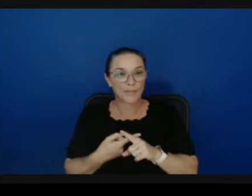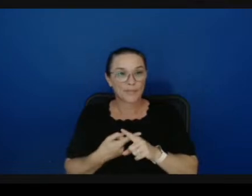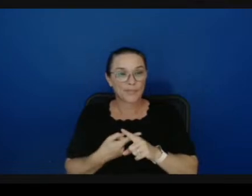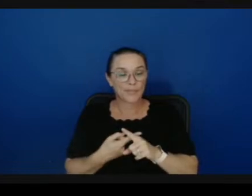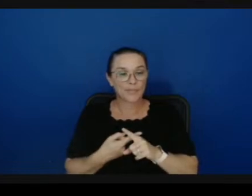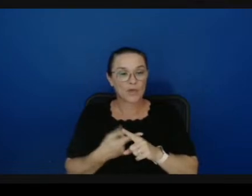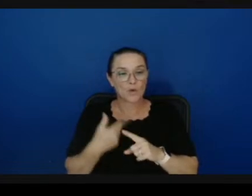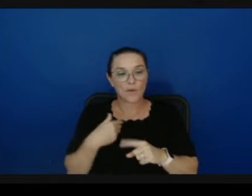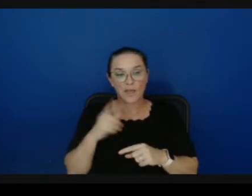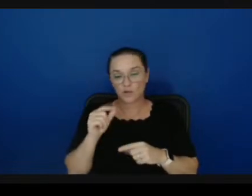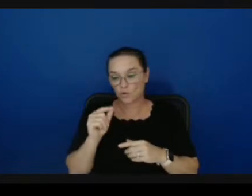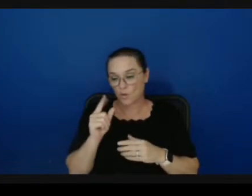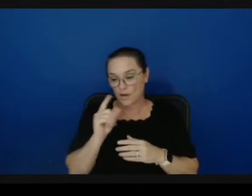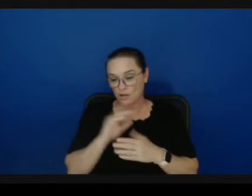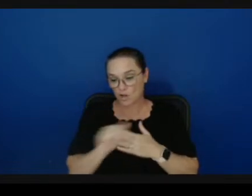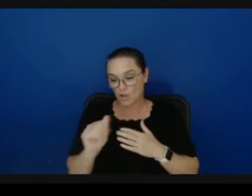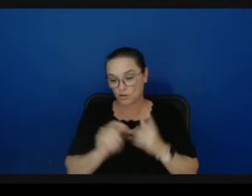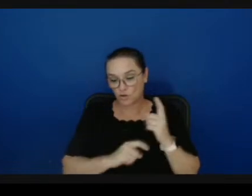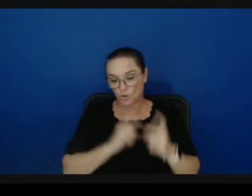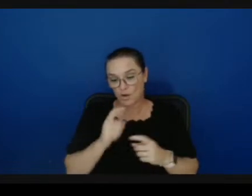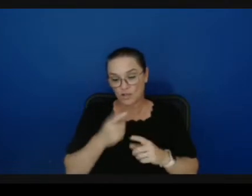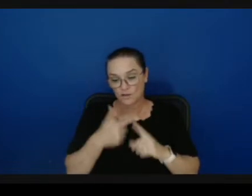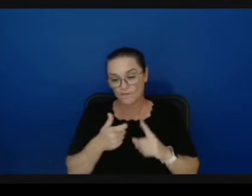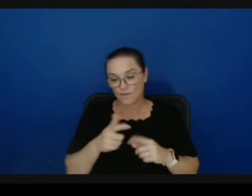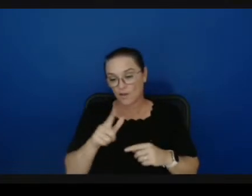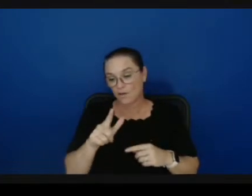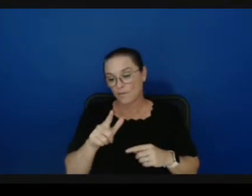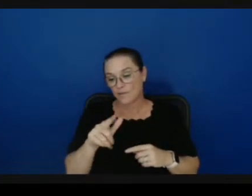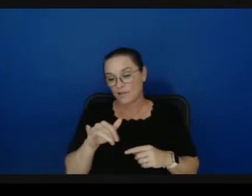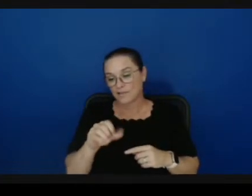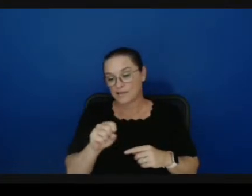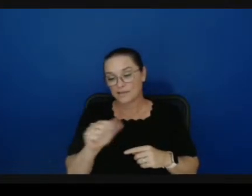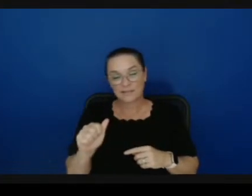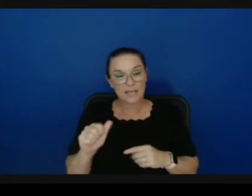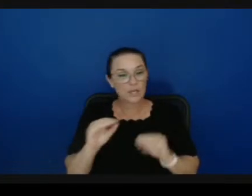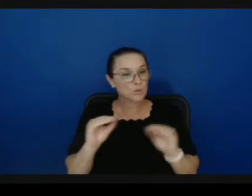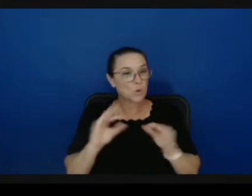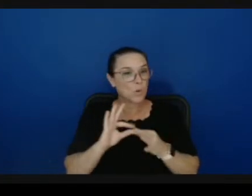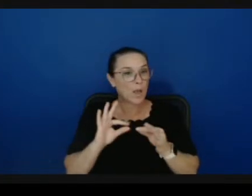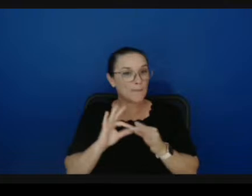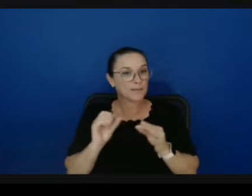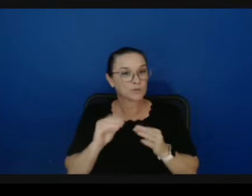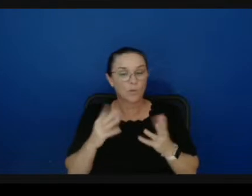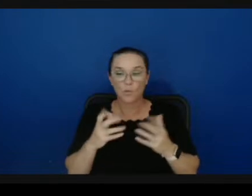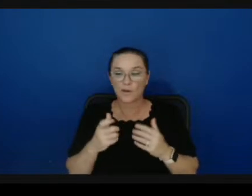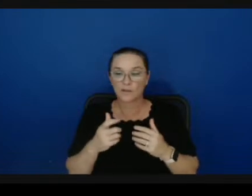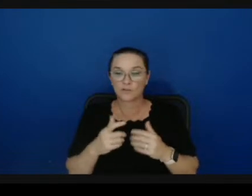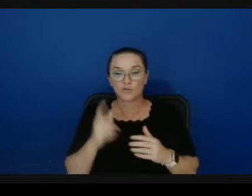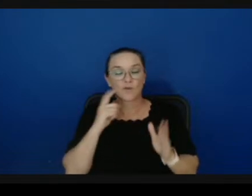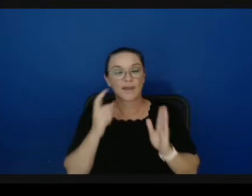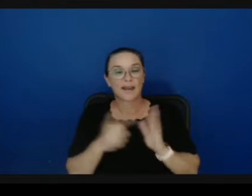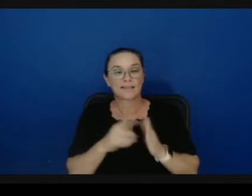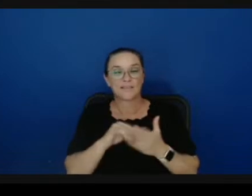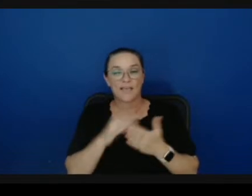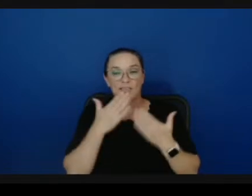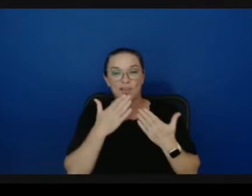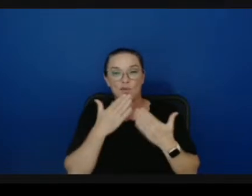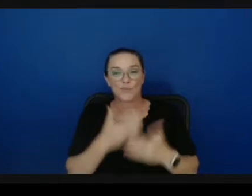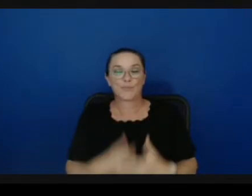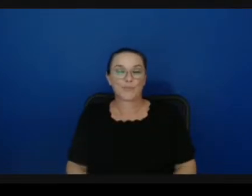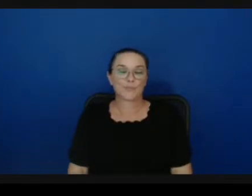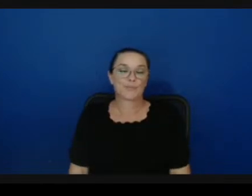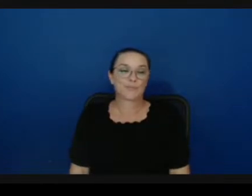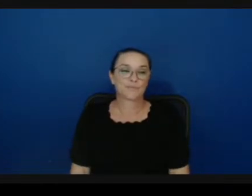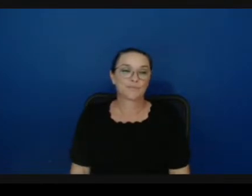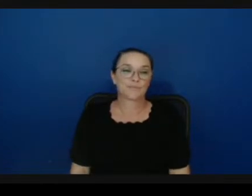a $20 donation from Lisa Lynch, super chat. No comment, so just wanted to recognize that. Thank you, Lisa. Thank you very much. You